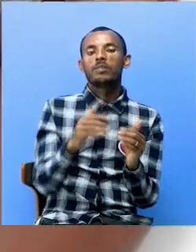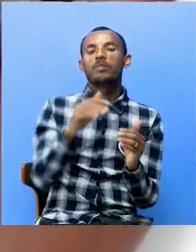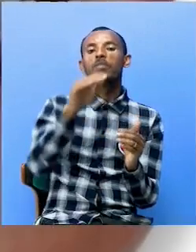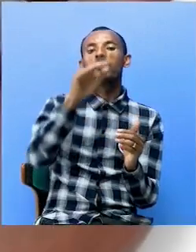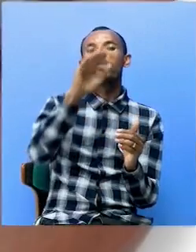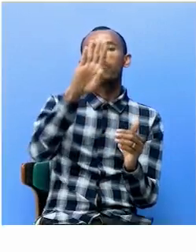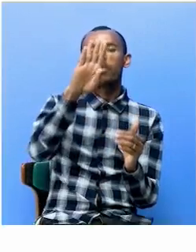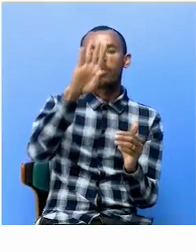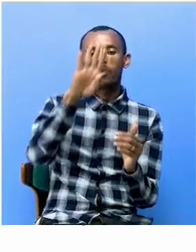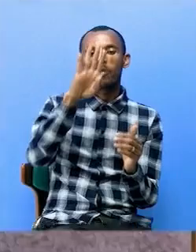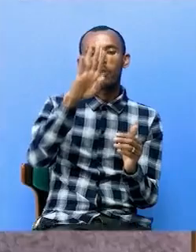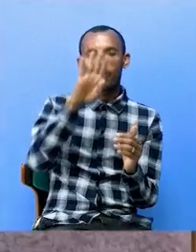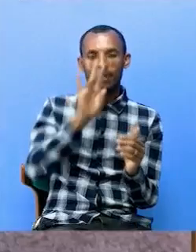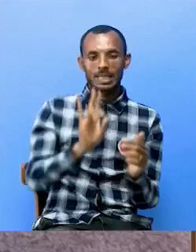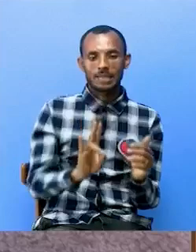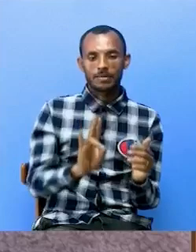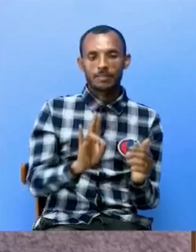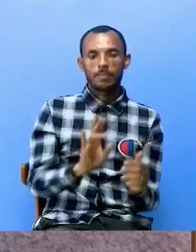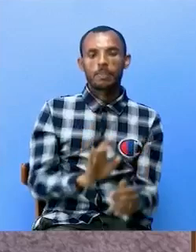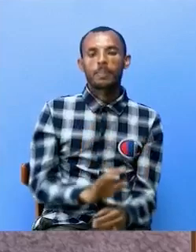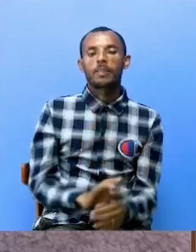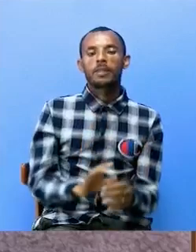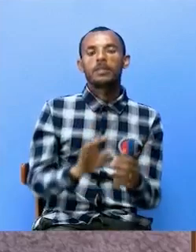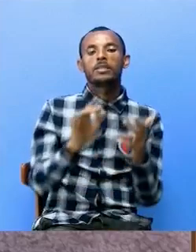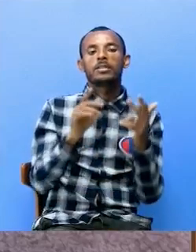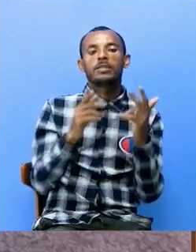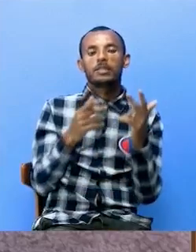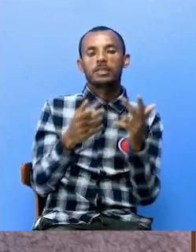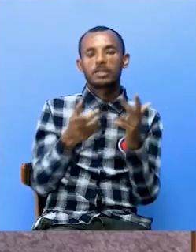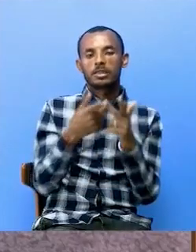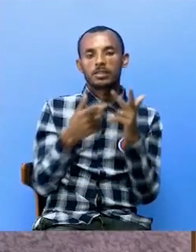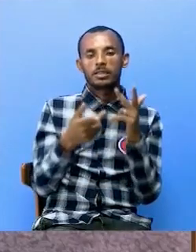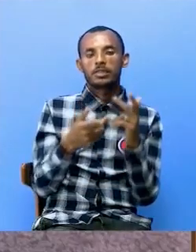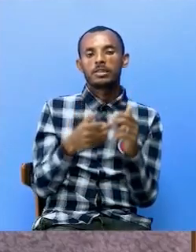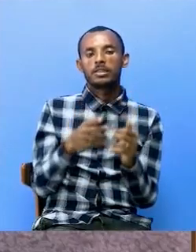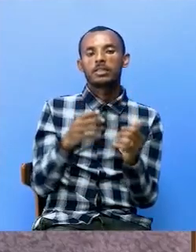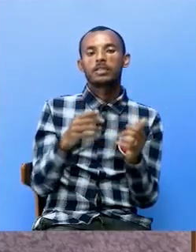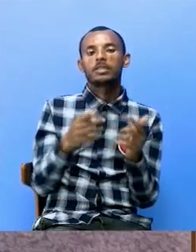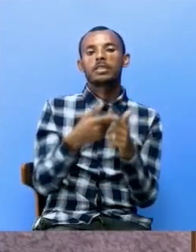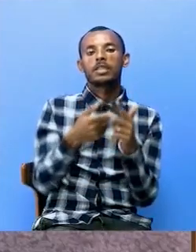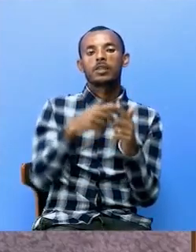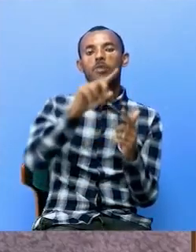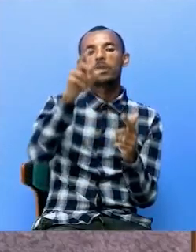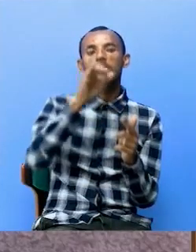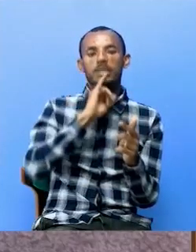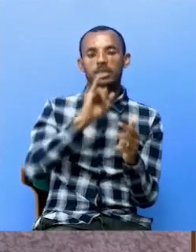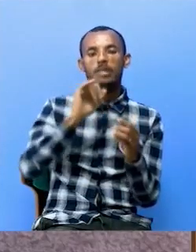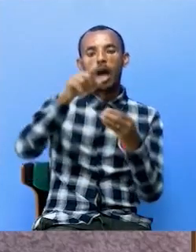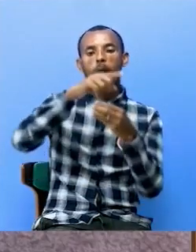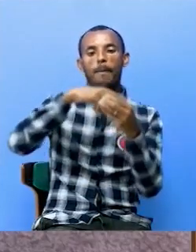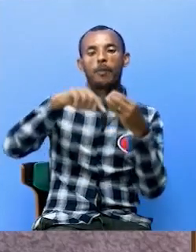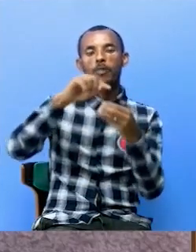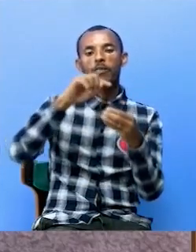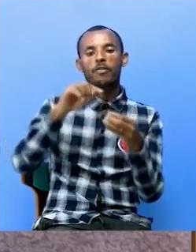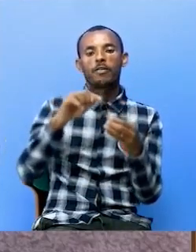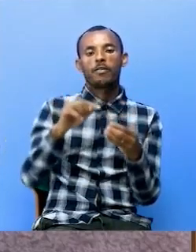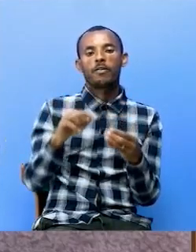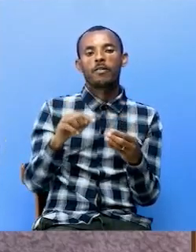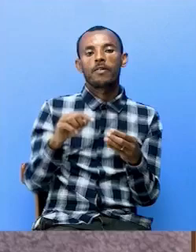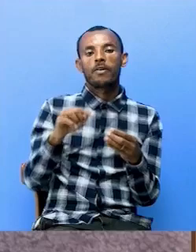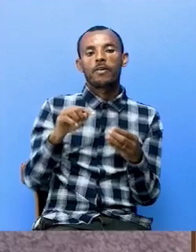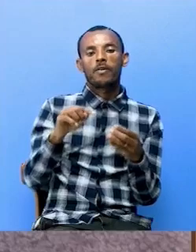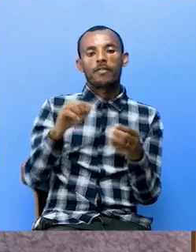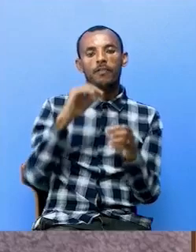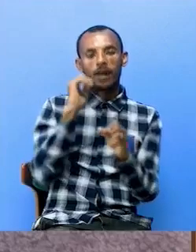4 over 7. Okay, the second question is about finding the cube